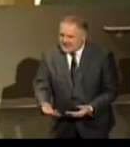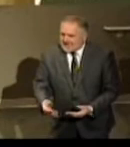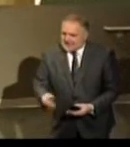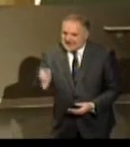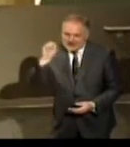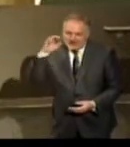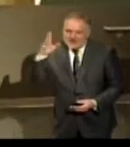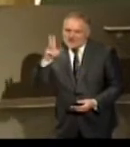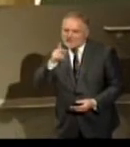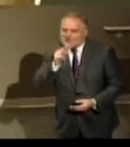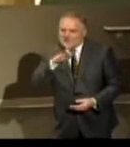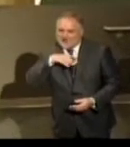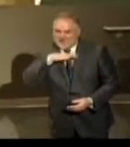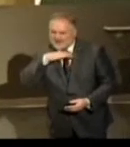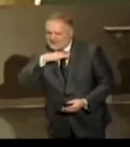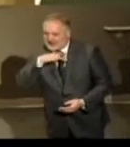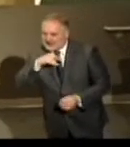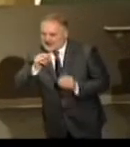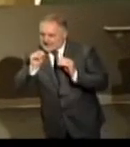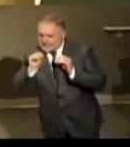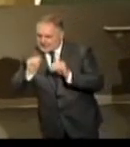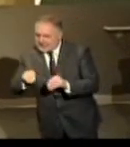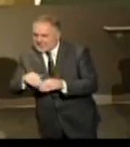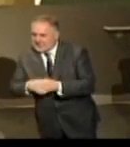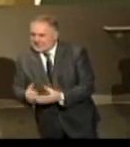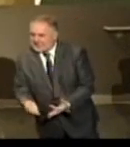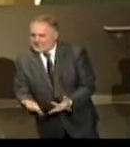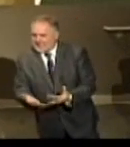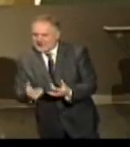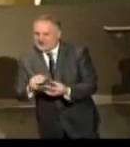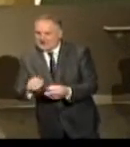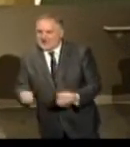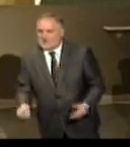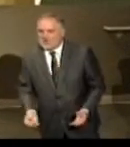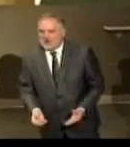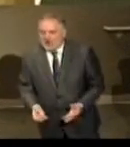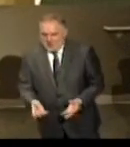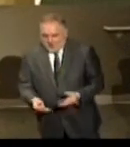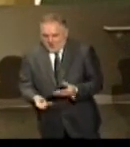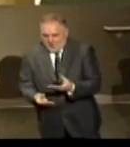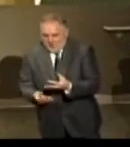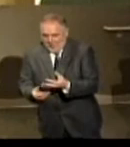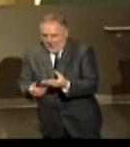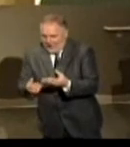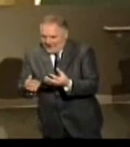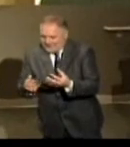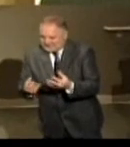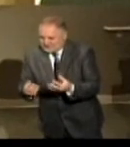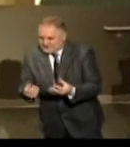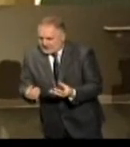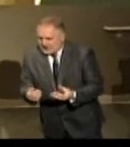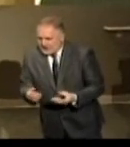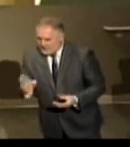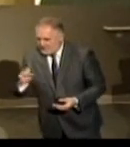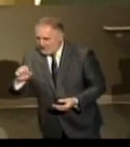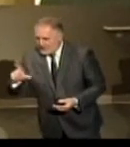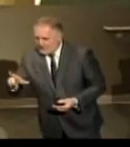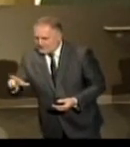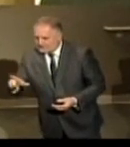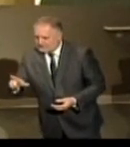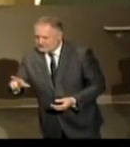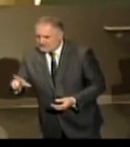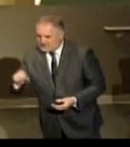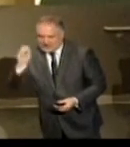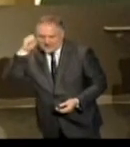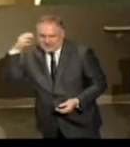And what happened, they would put it under a furnace of fire so that silver would literally boil. I remember when I used to work for plumbers when I was a young child growing up, and